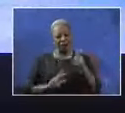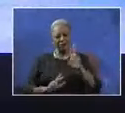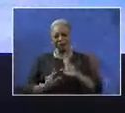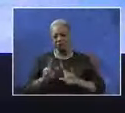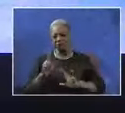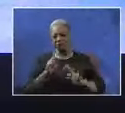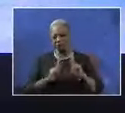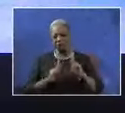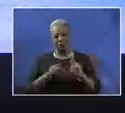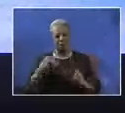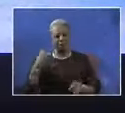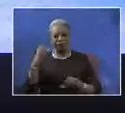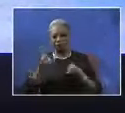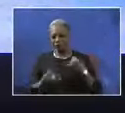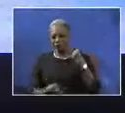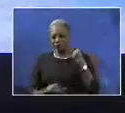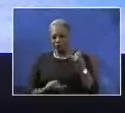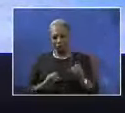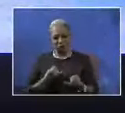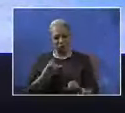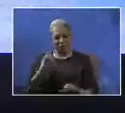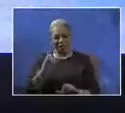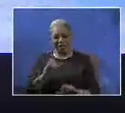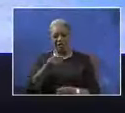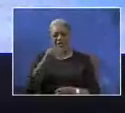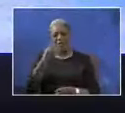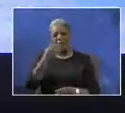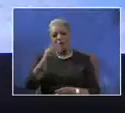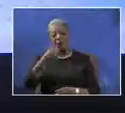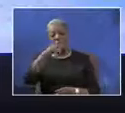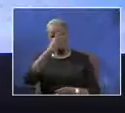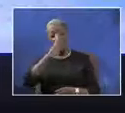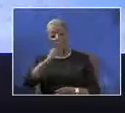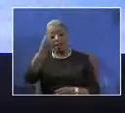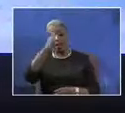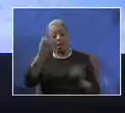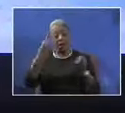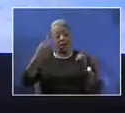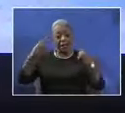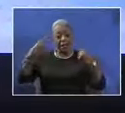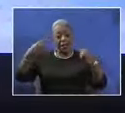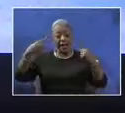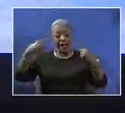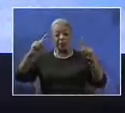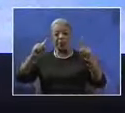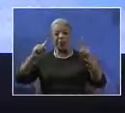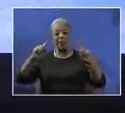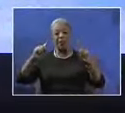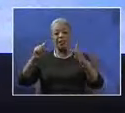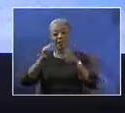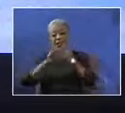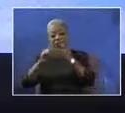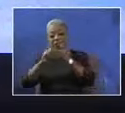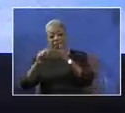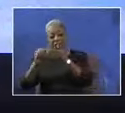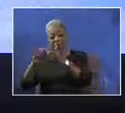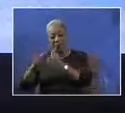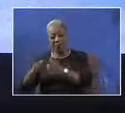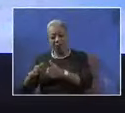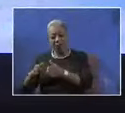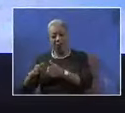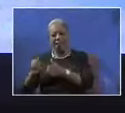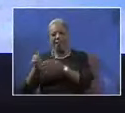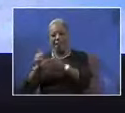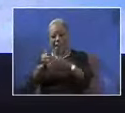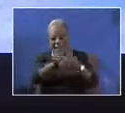and rejoicing. Thank you, O Lord, for the accomplishments of Cassandra, and help us all, O Lord, to work while it's